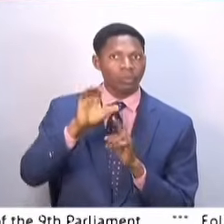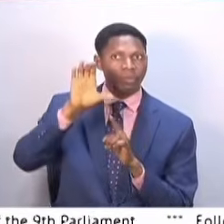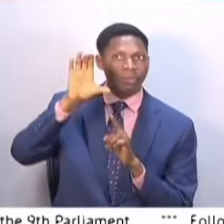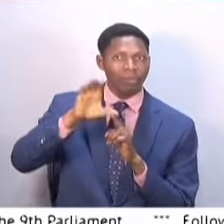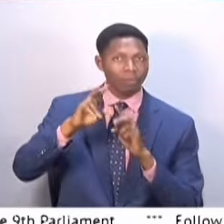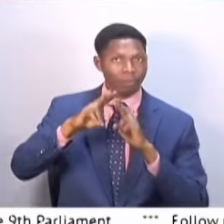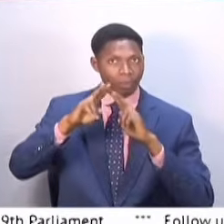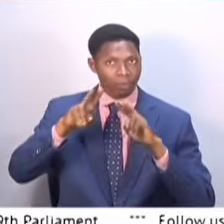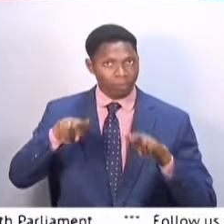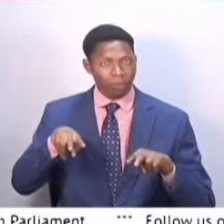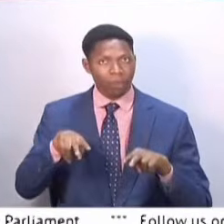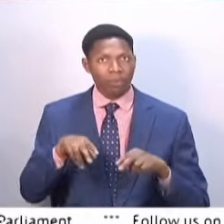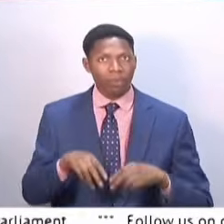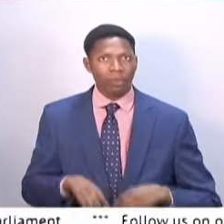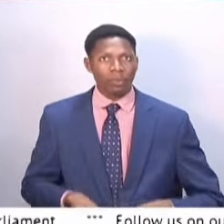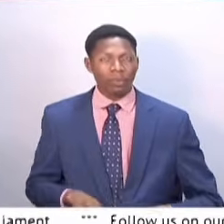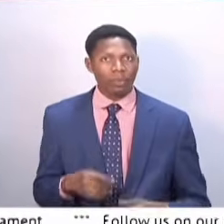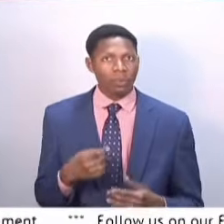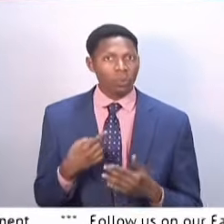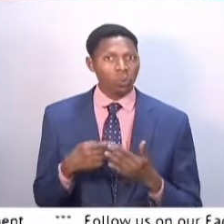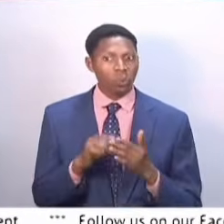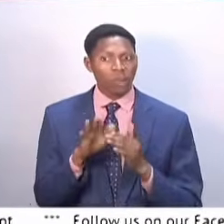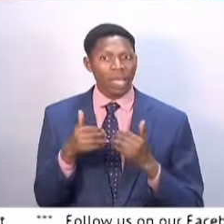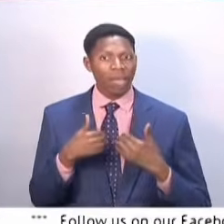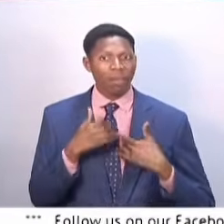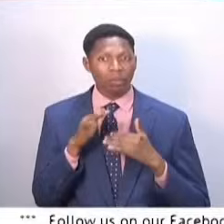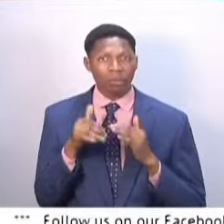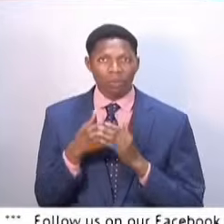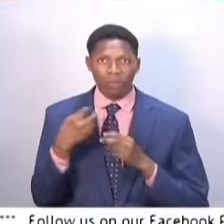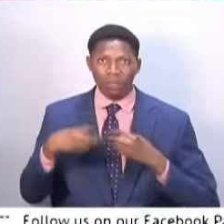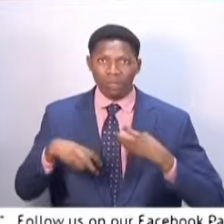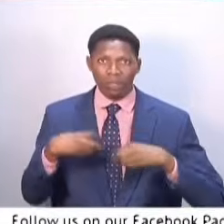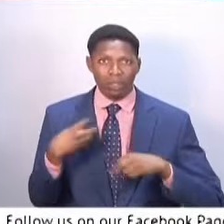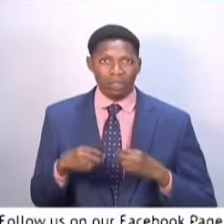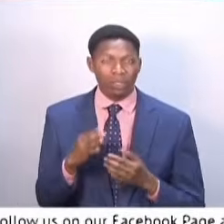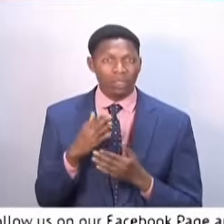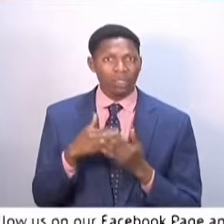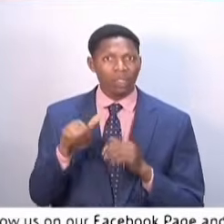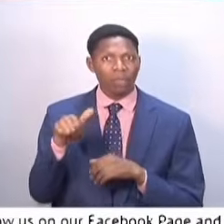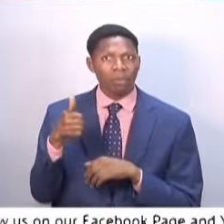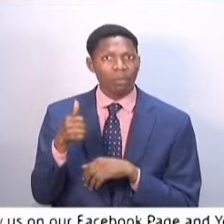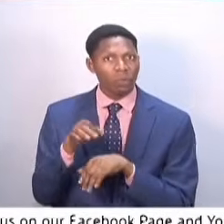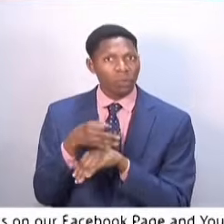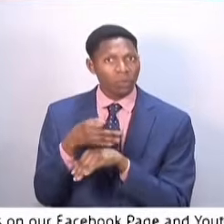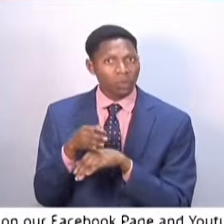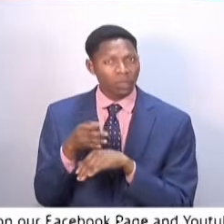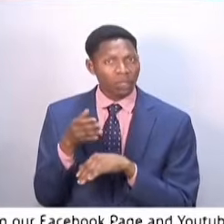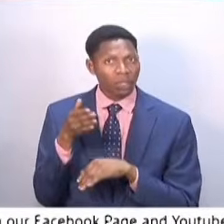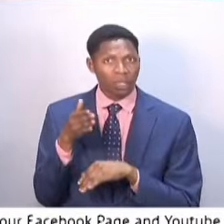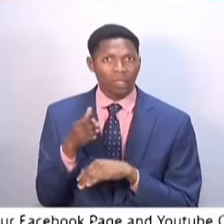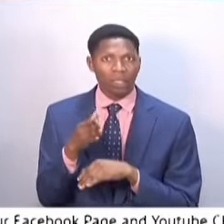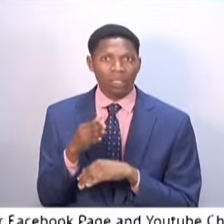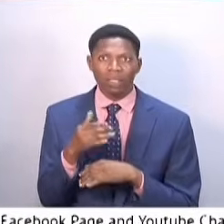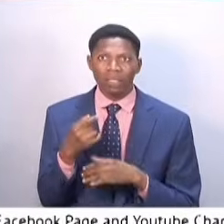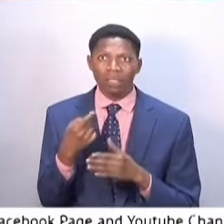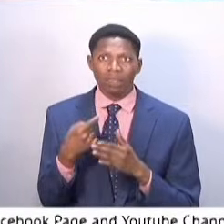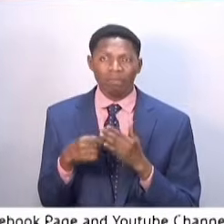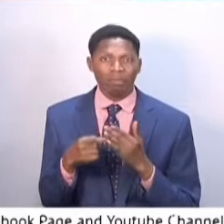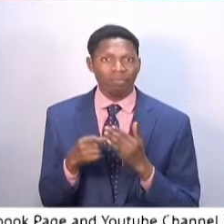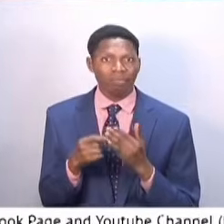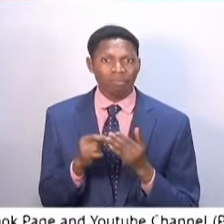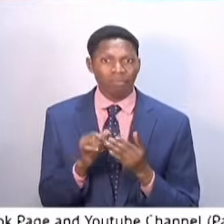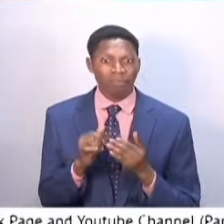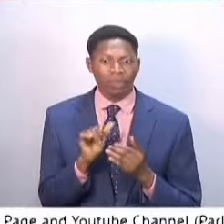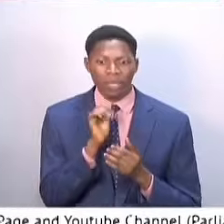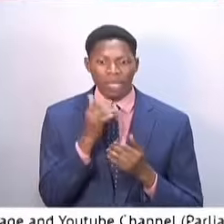areas worsens with this crisis. Some urban facilities have relatively